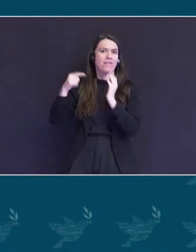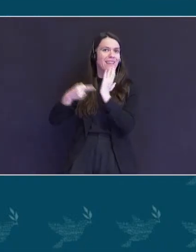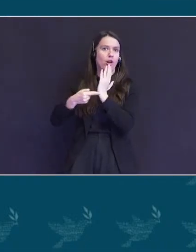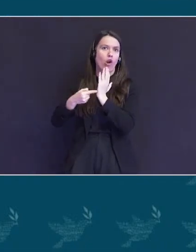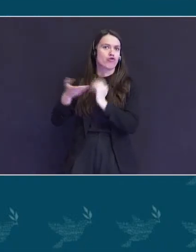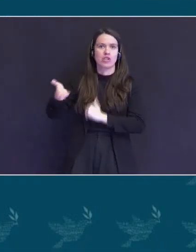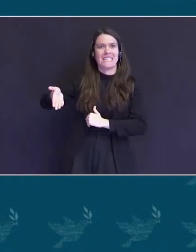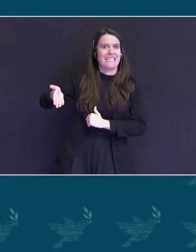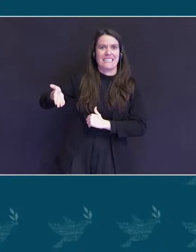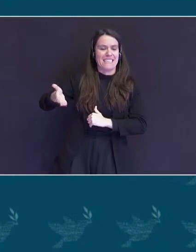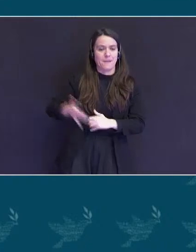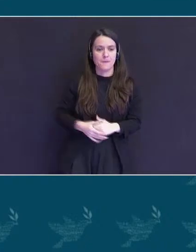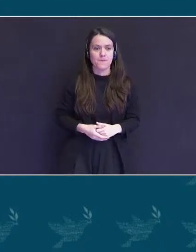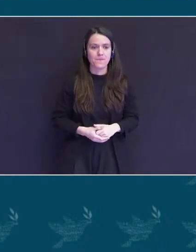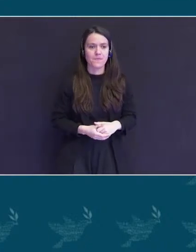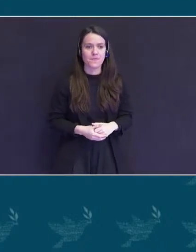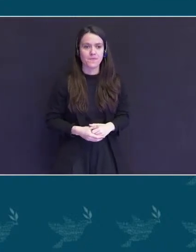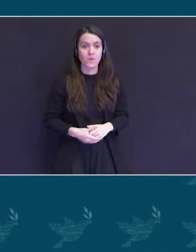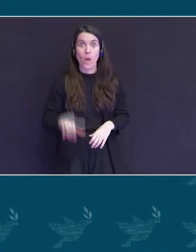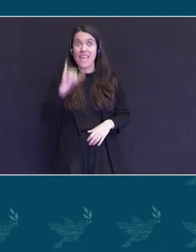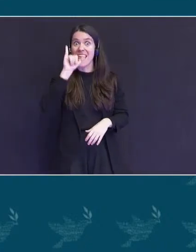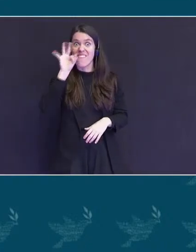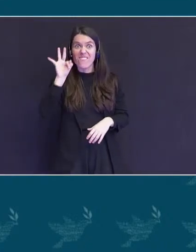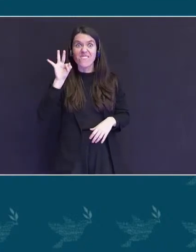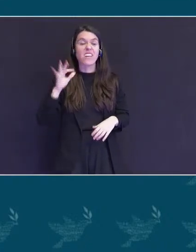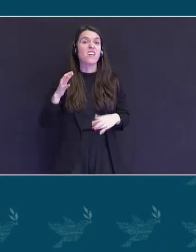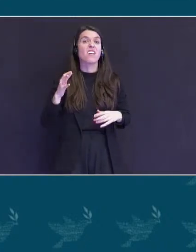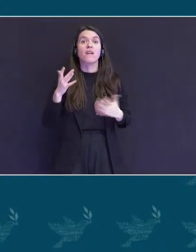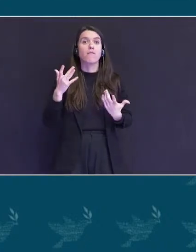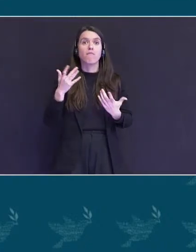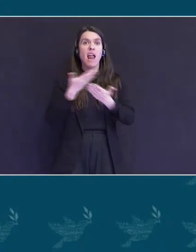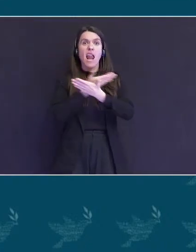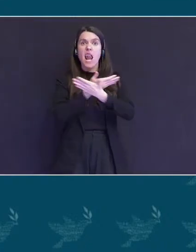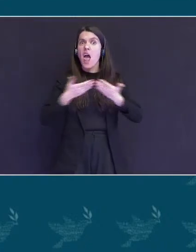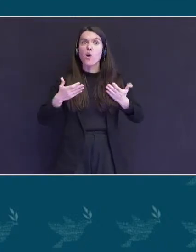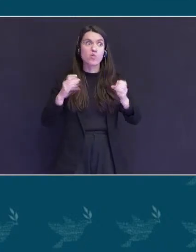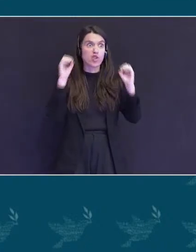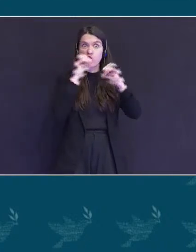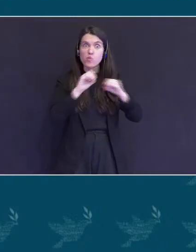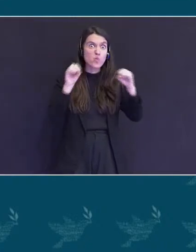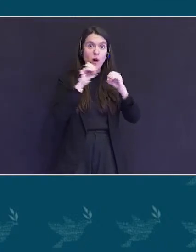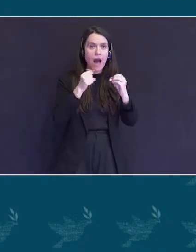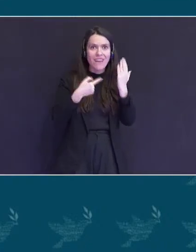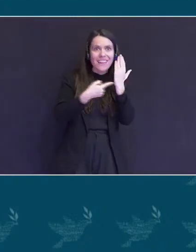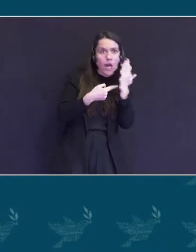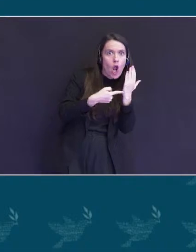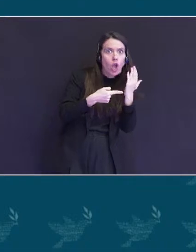the languages are not covered by the technology,